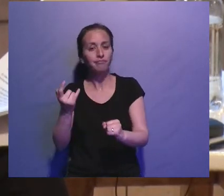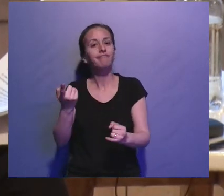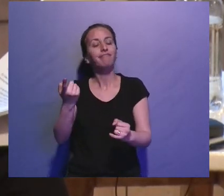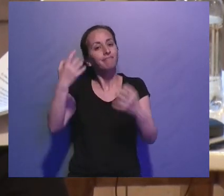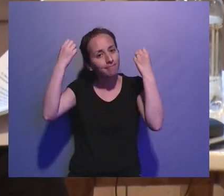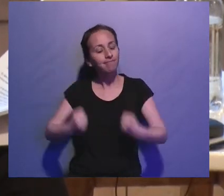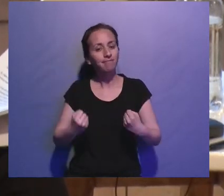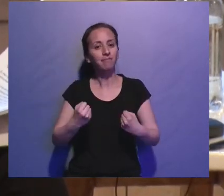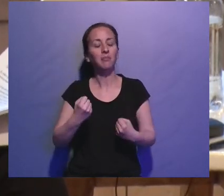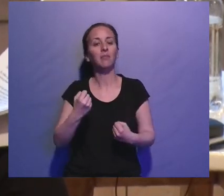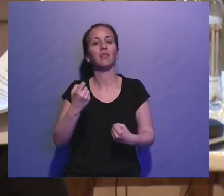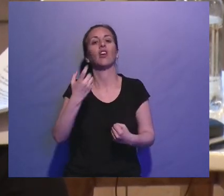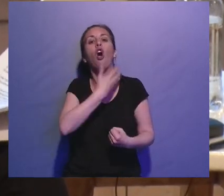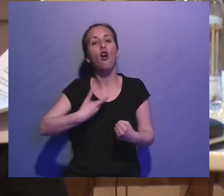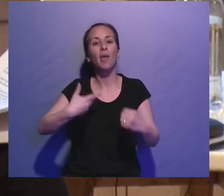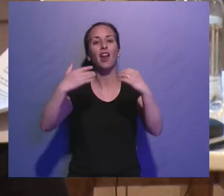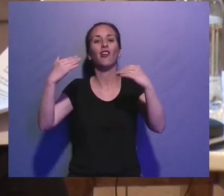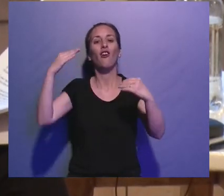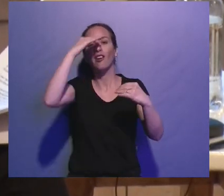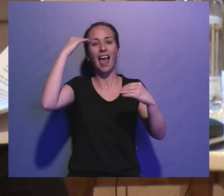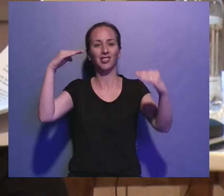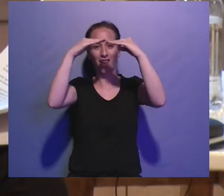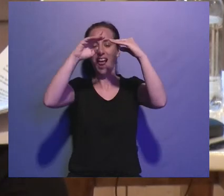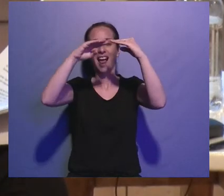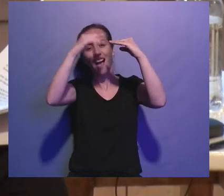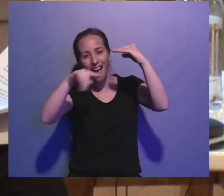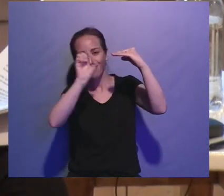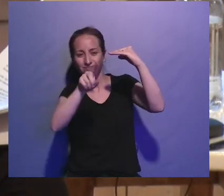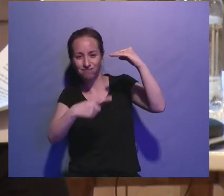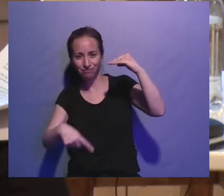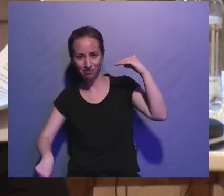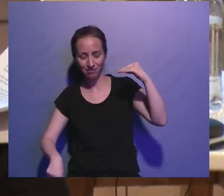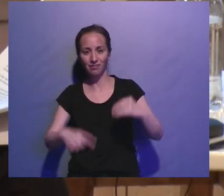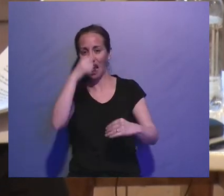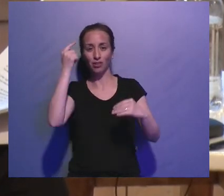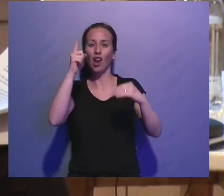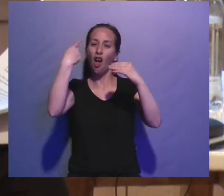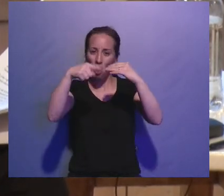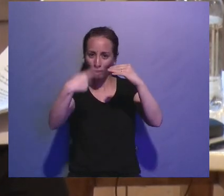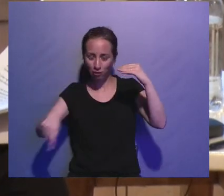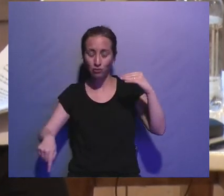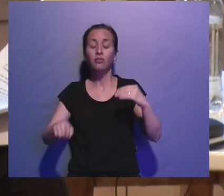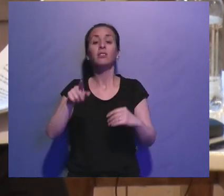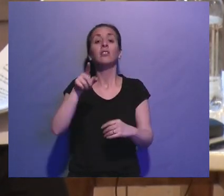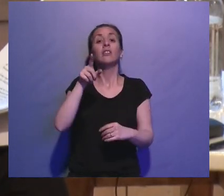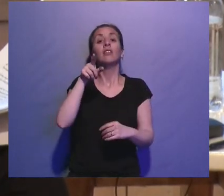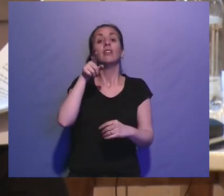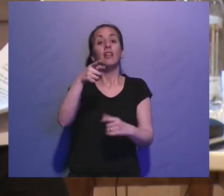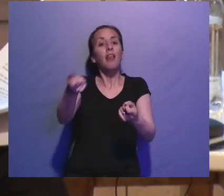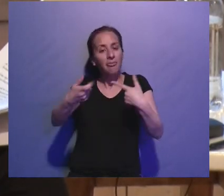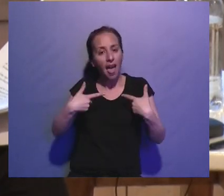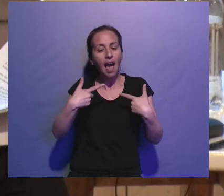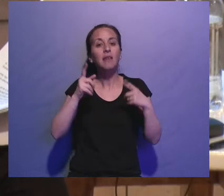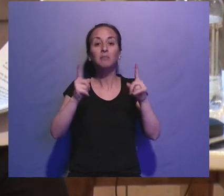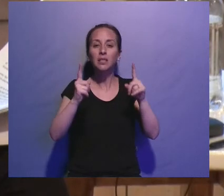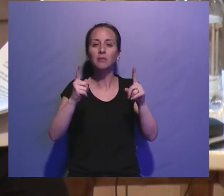shared with us confirm the potential that subnational governments have when they put